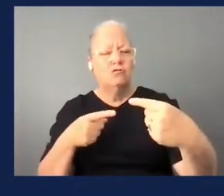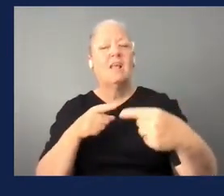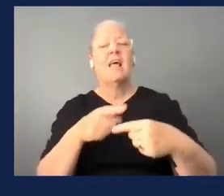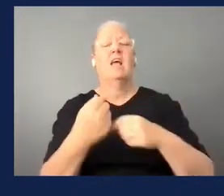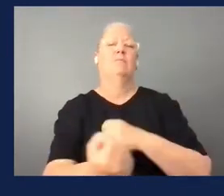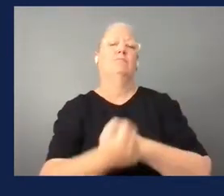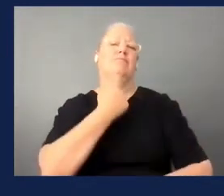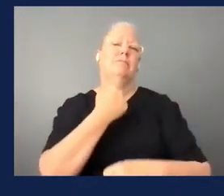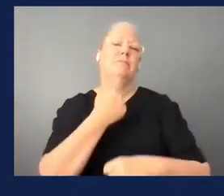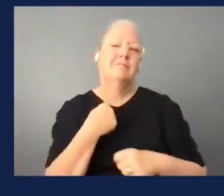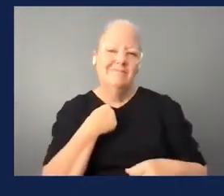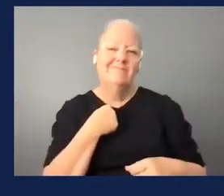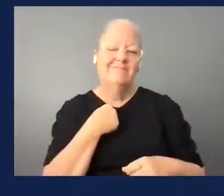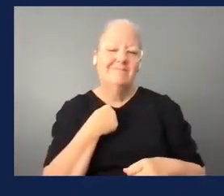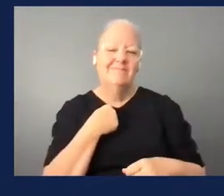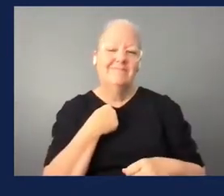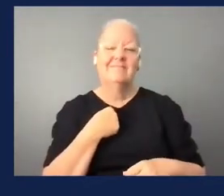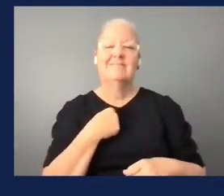free